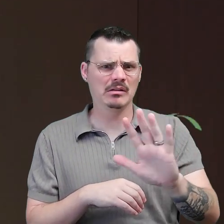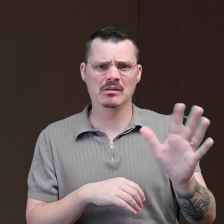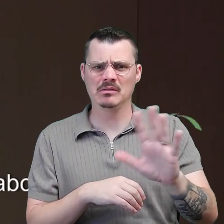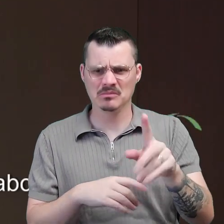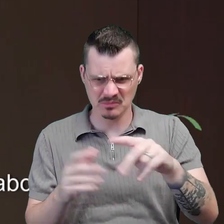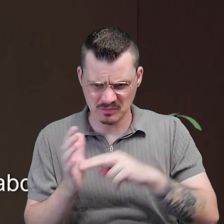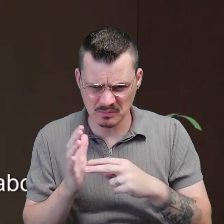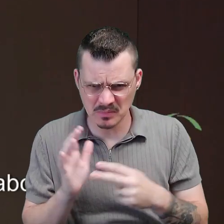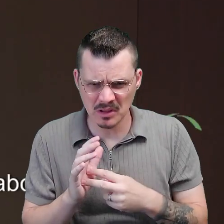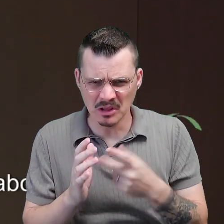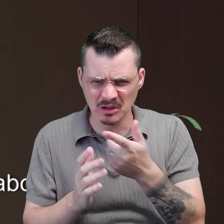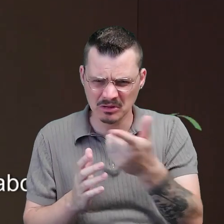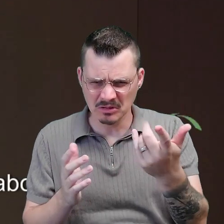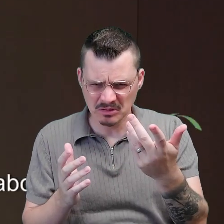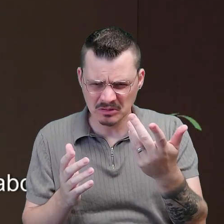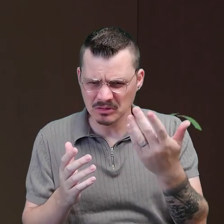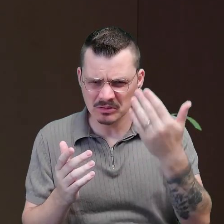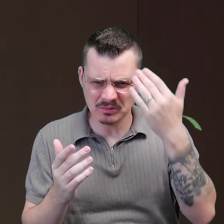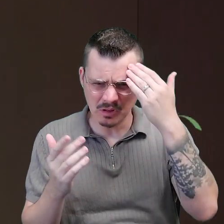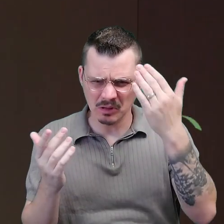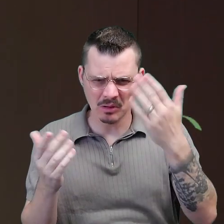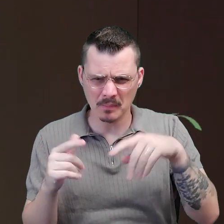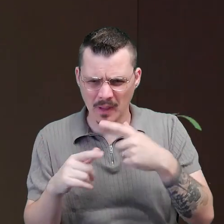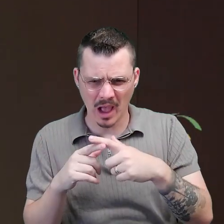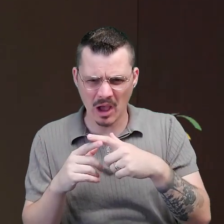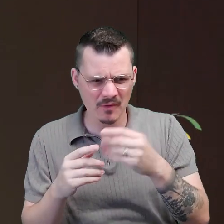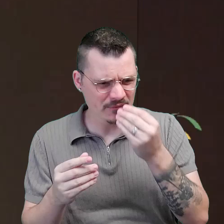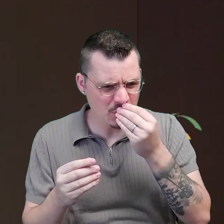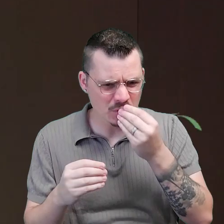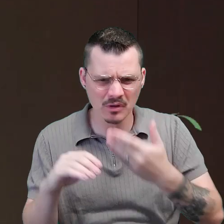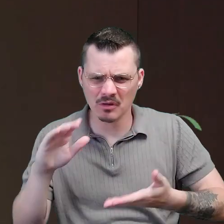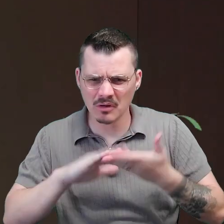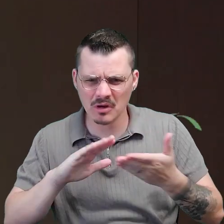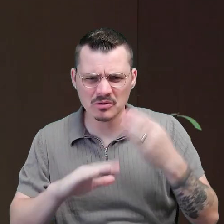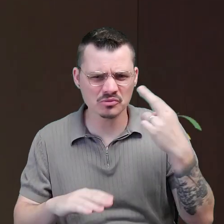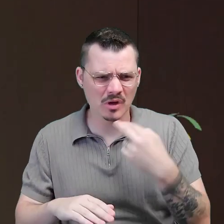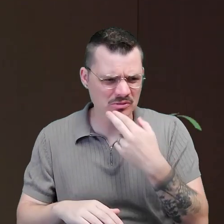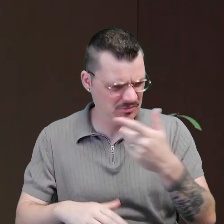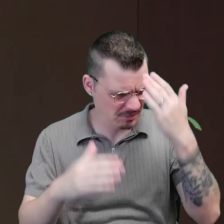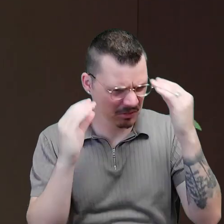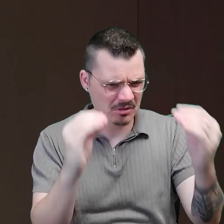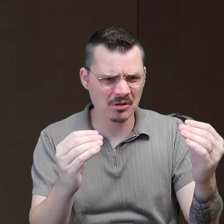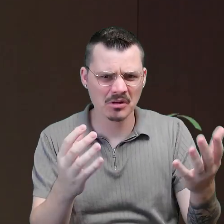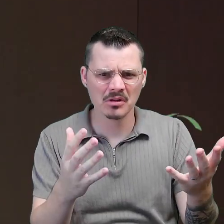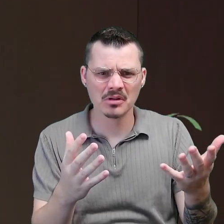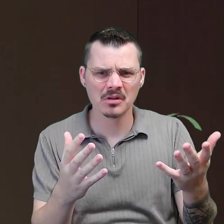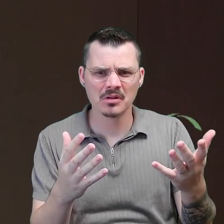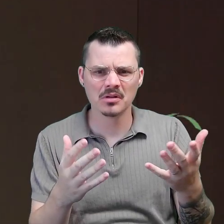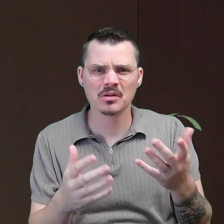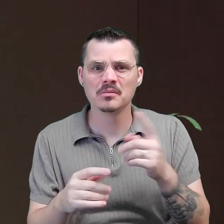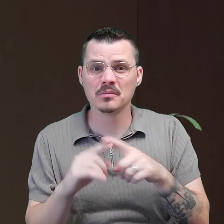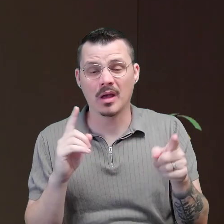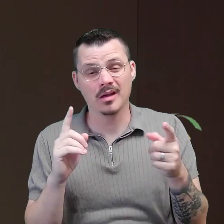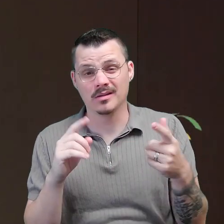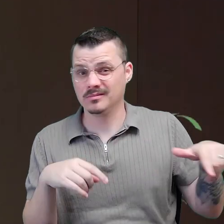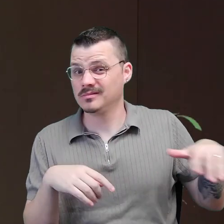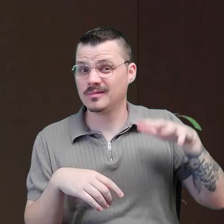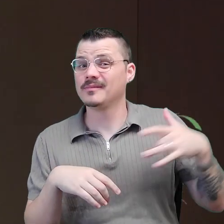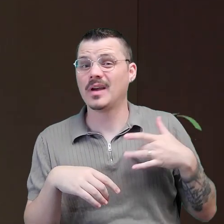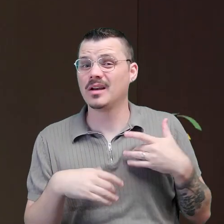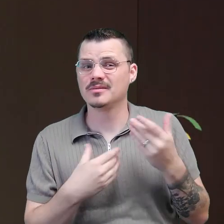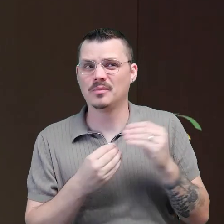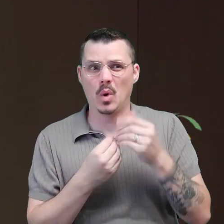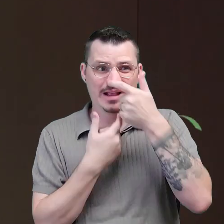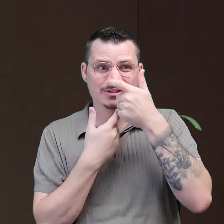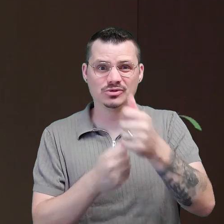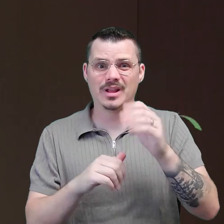outrageous. What do you mean? What do you guys know about catering? What do you know about running a restaurant? Nothing. But it'll be more interesting than